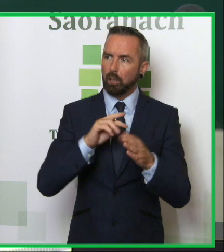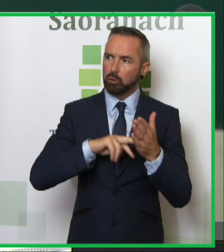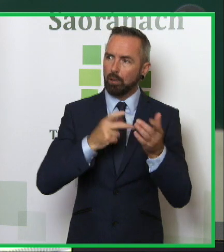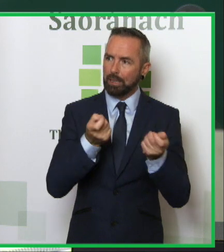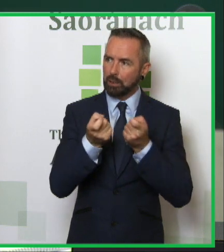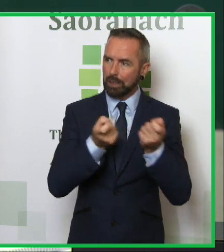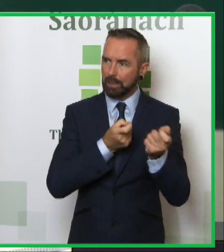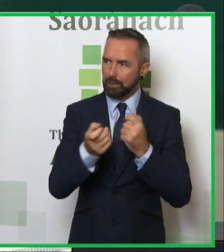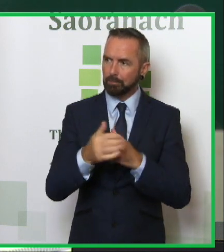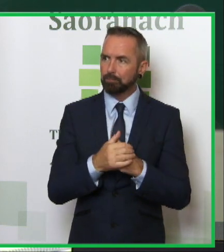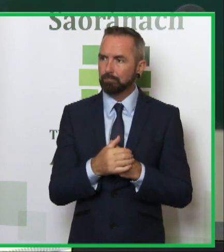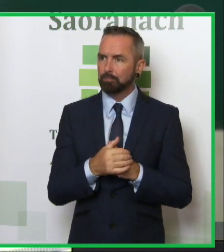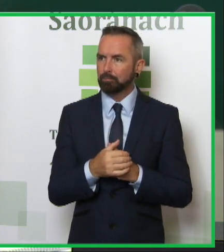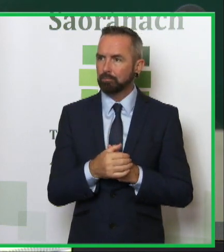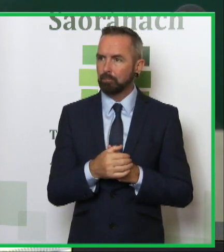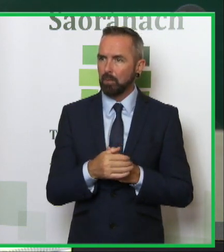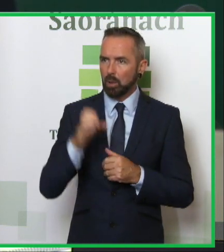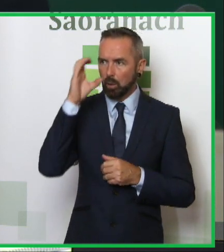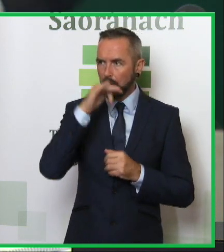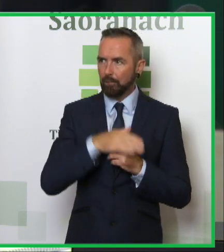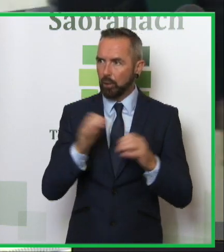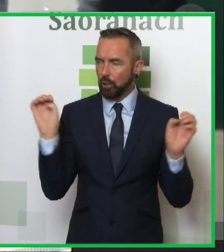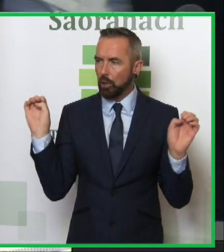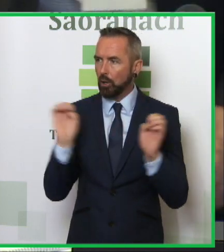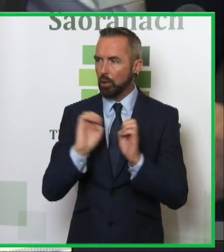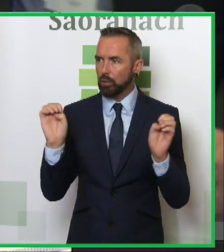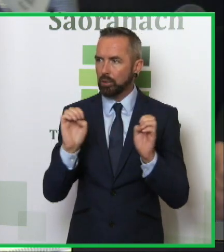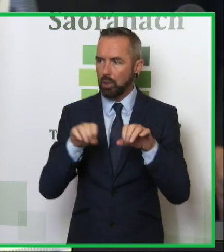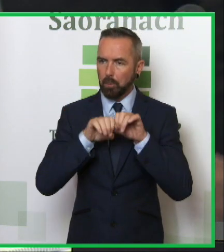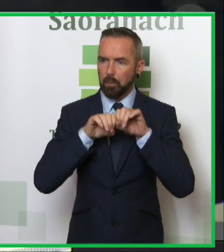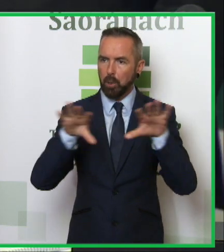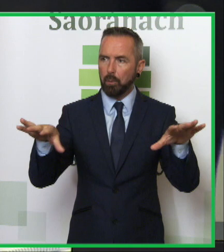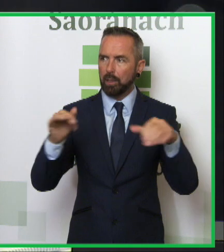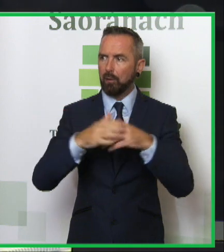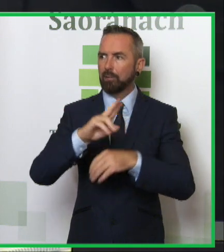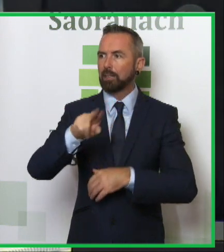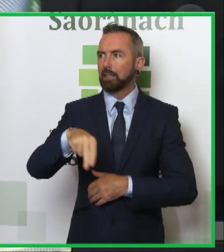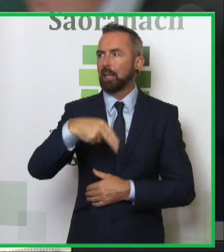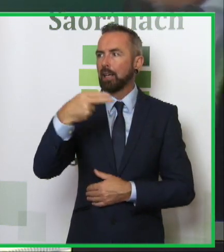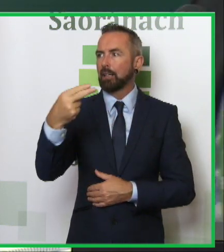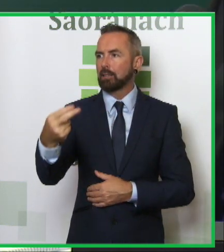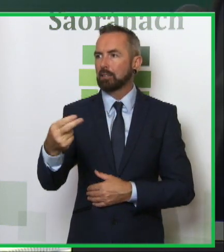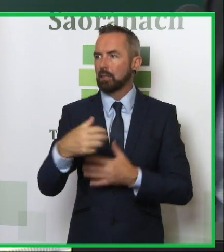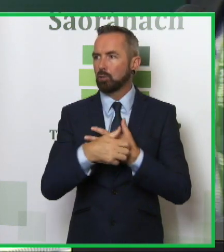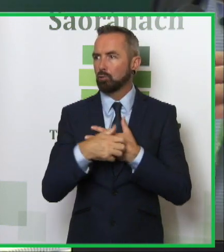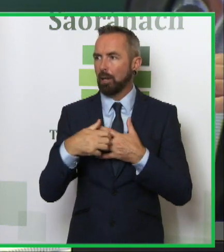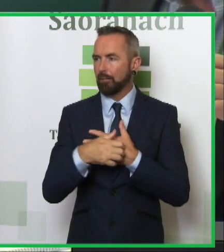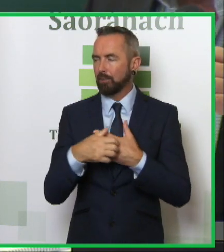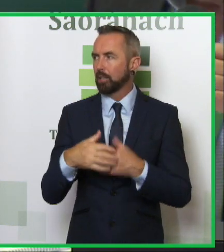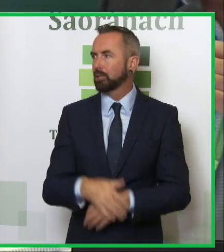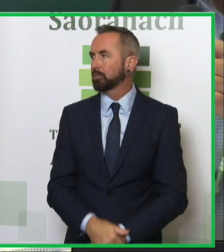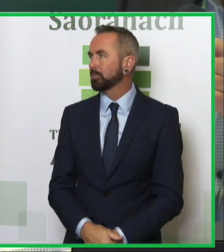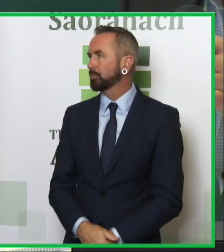itself, and calling for an urgent publication of the next, of the draft of the next strategy.